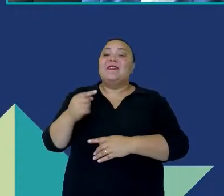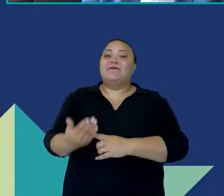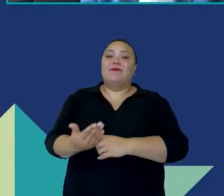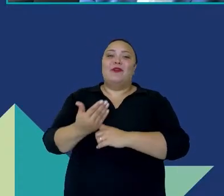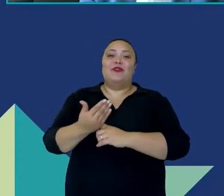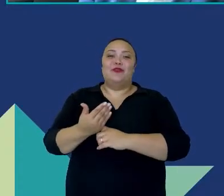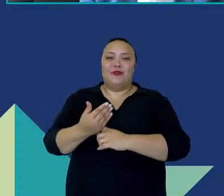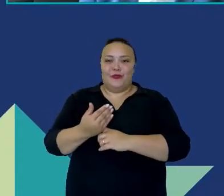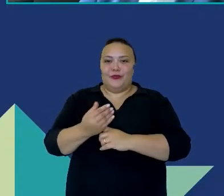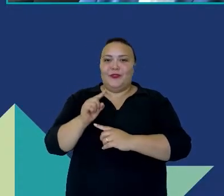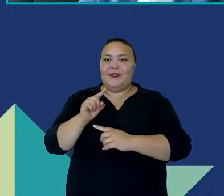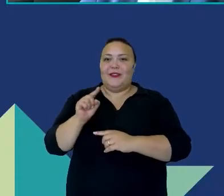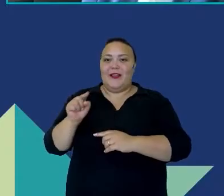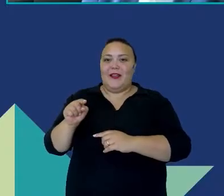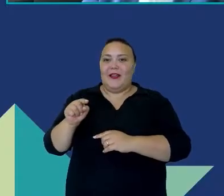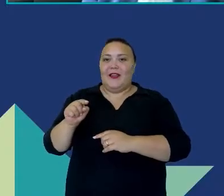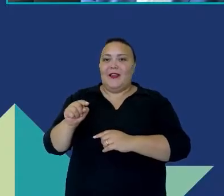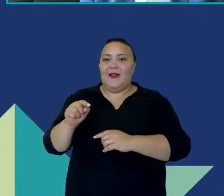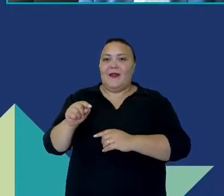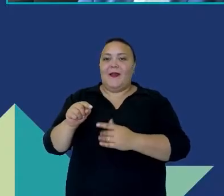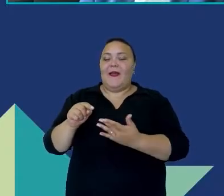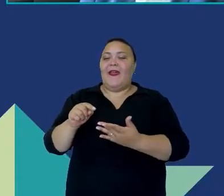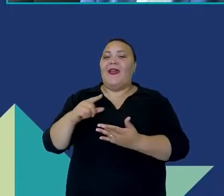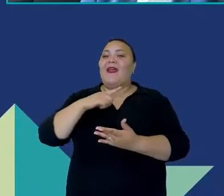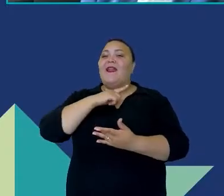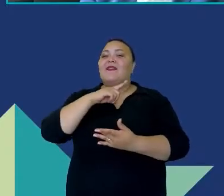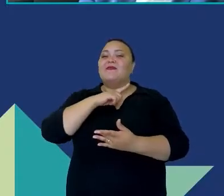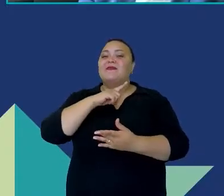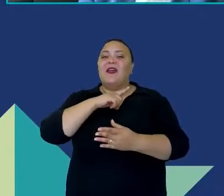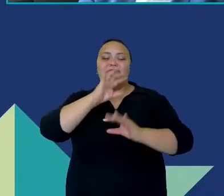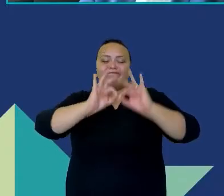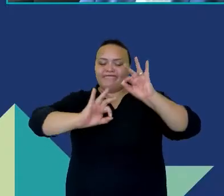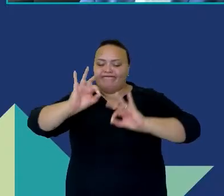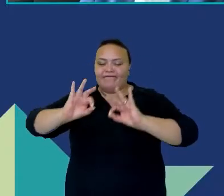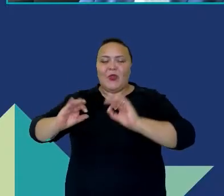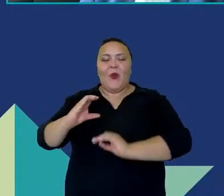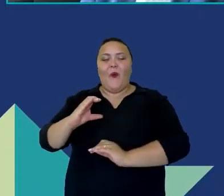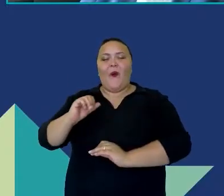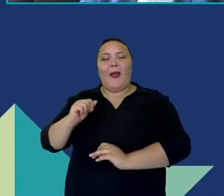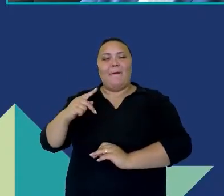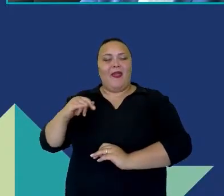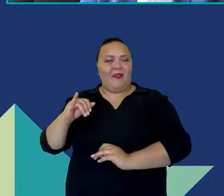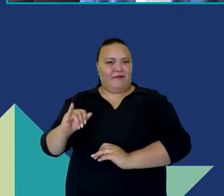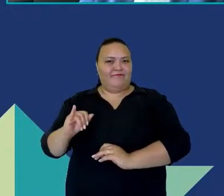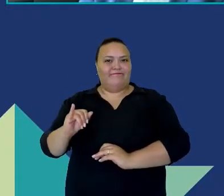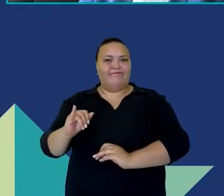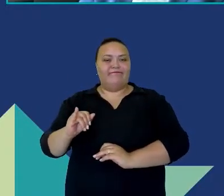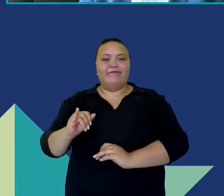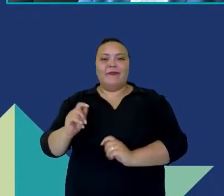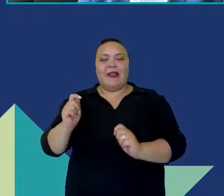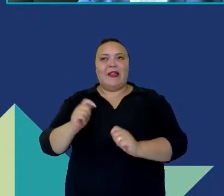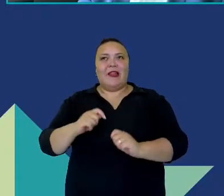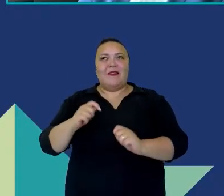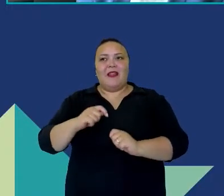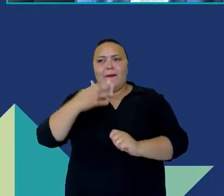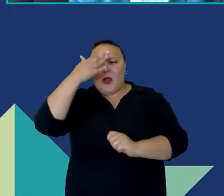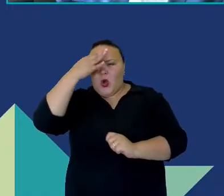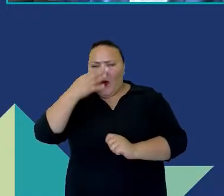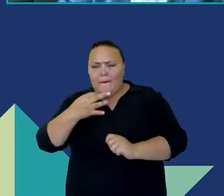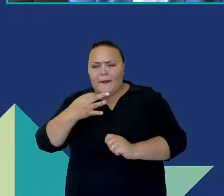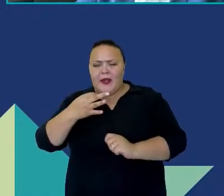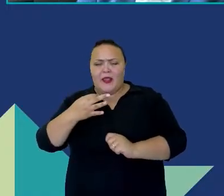KPI accurate interpretation and trends for various KPIs. Some are calculated and some are